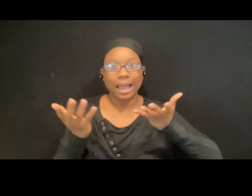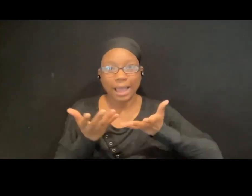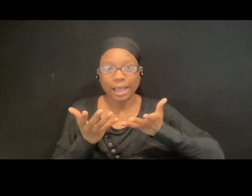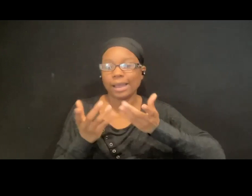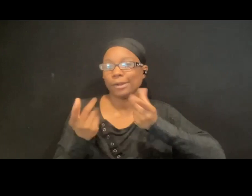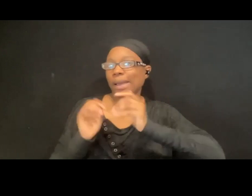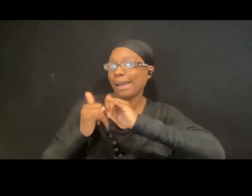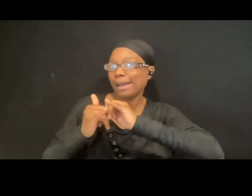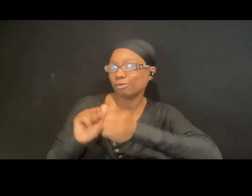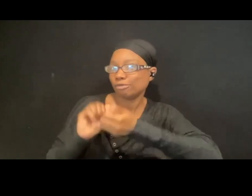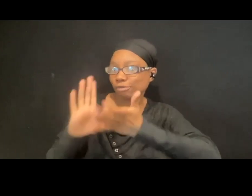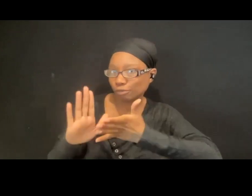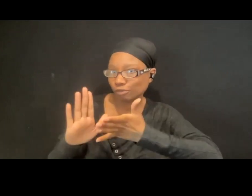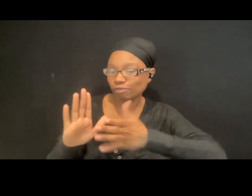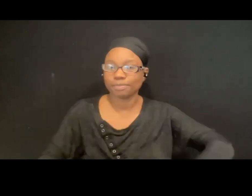And